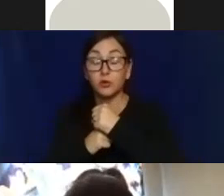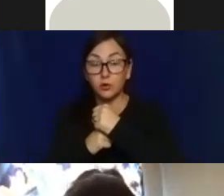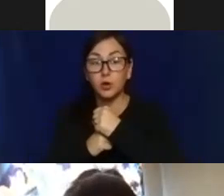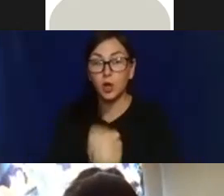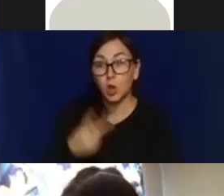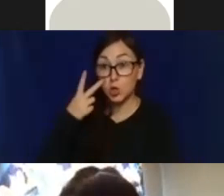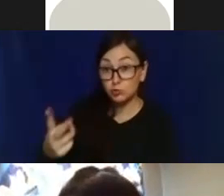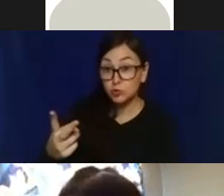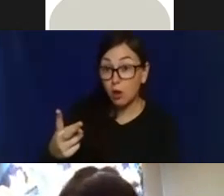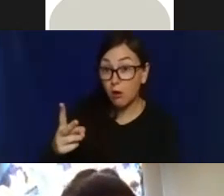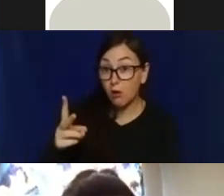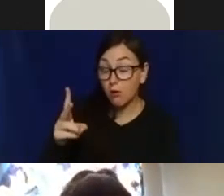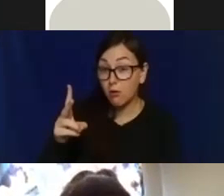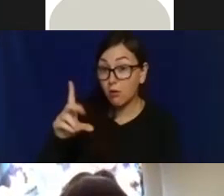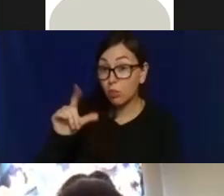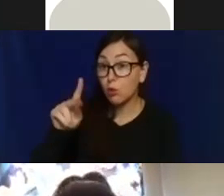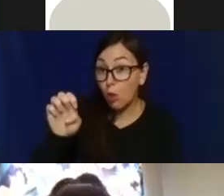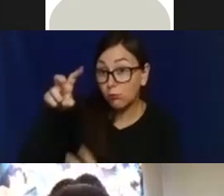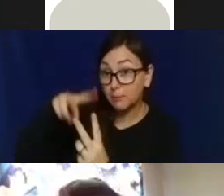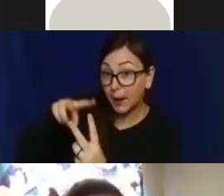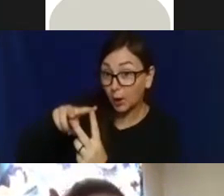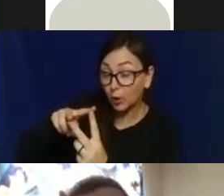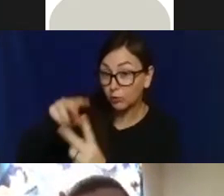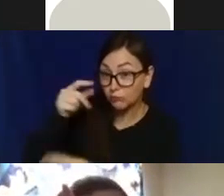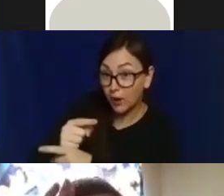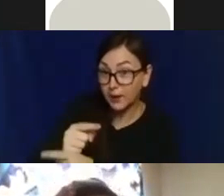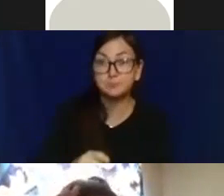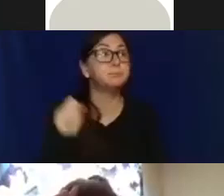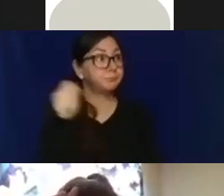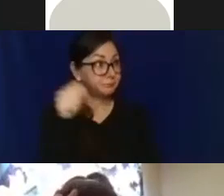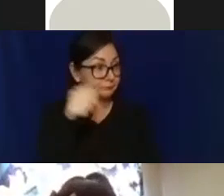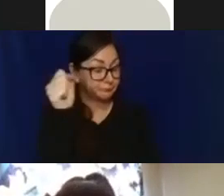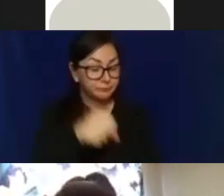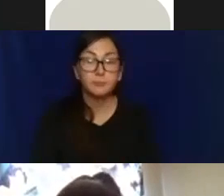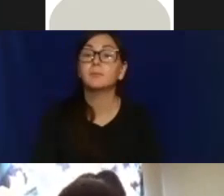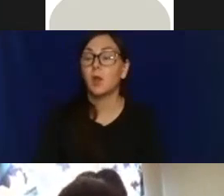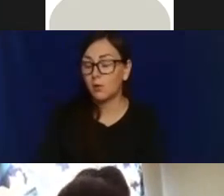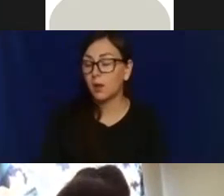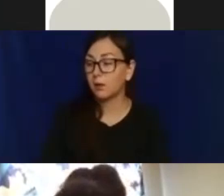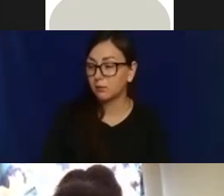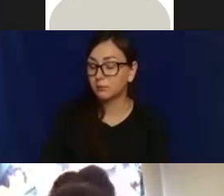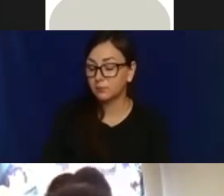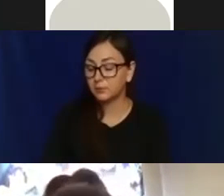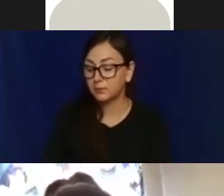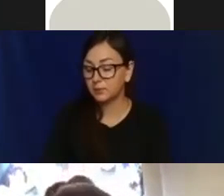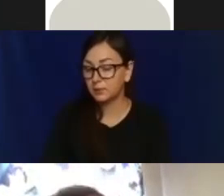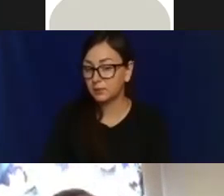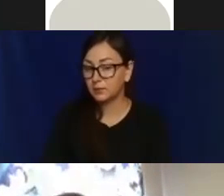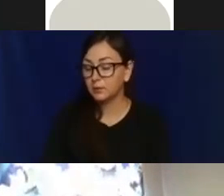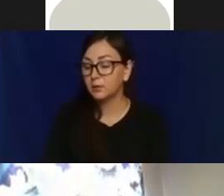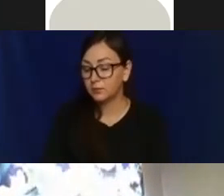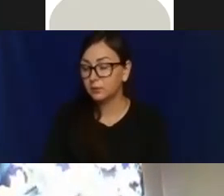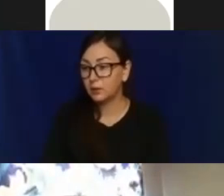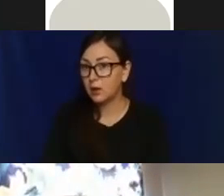of nitrogen. I'm assuming right now, right? Yeah. And you probably thought, okay, that's a lone